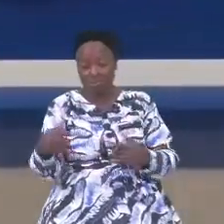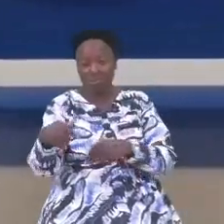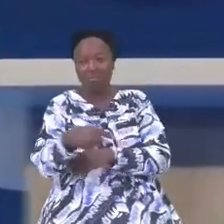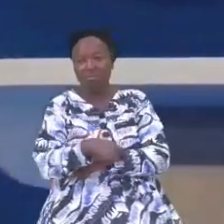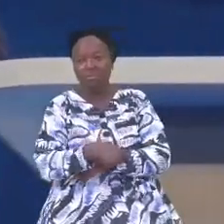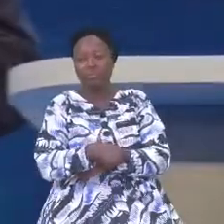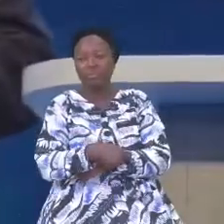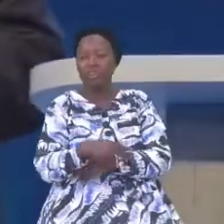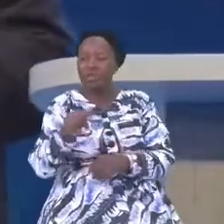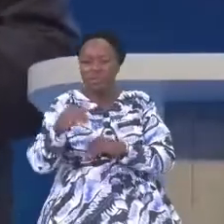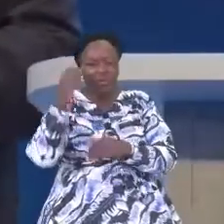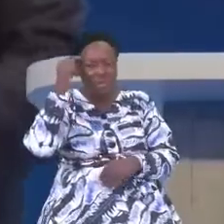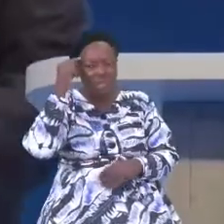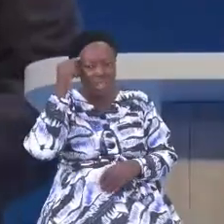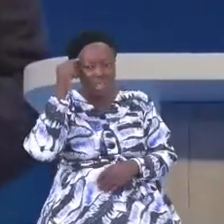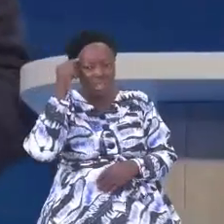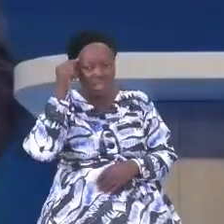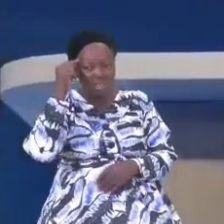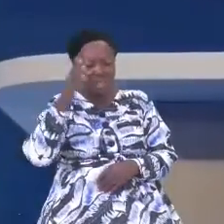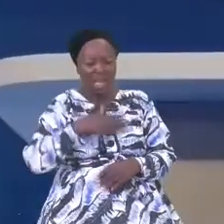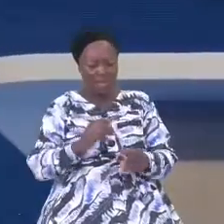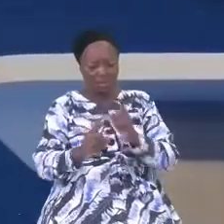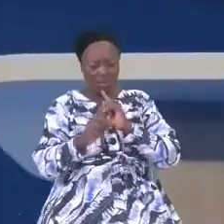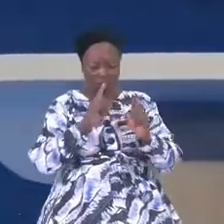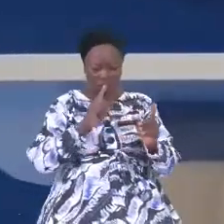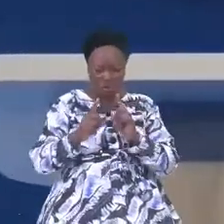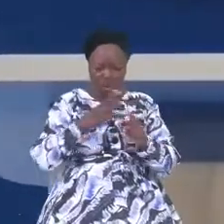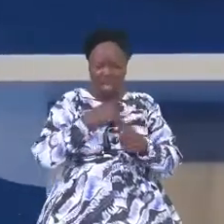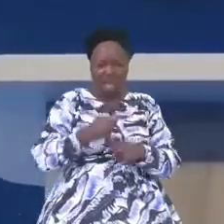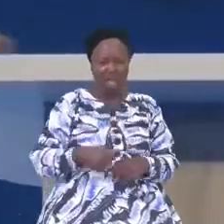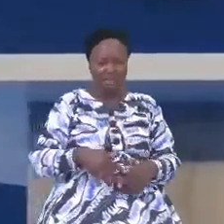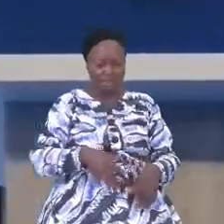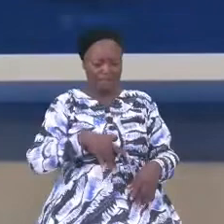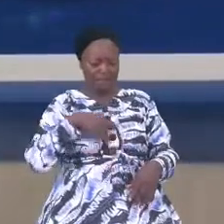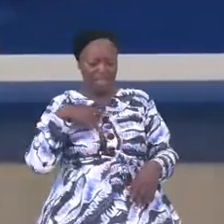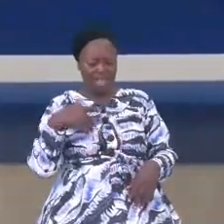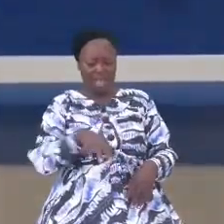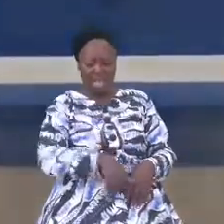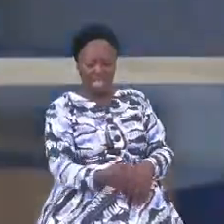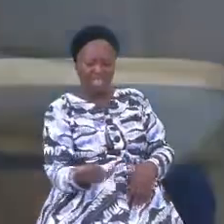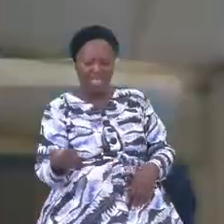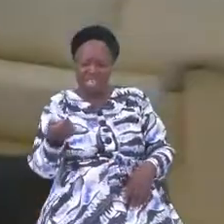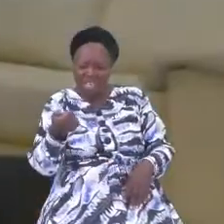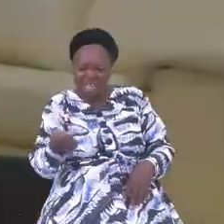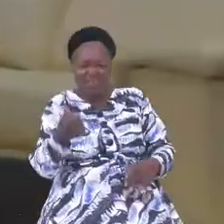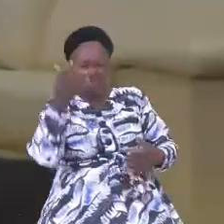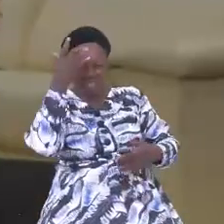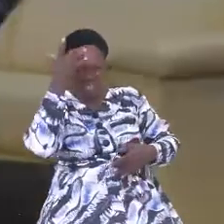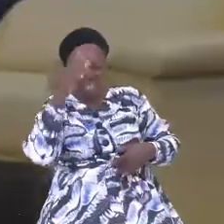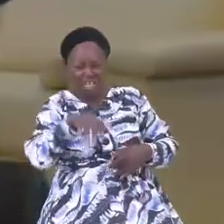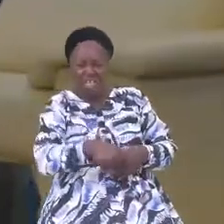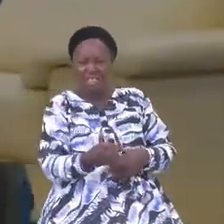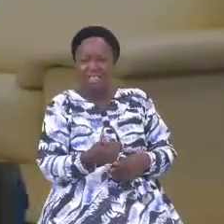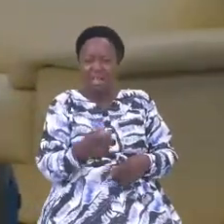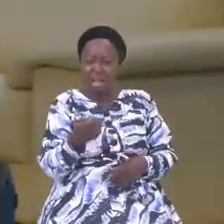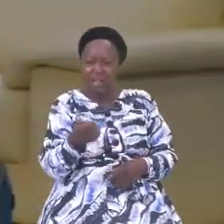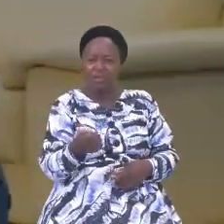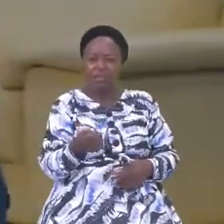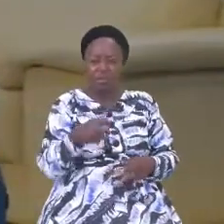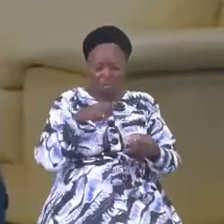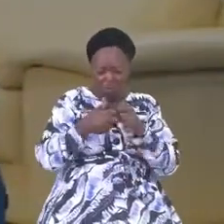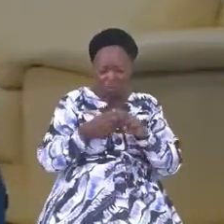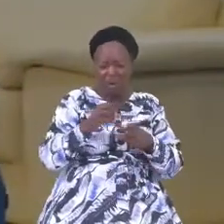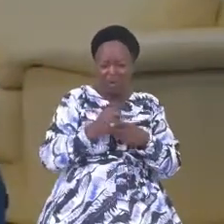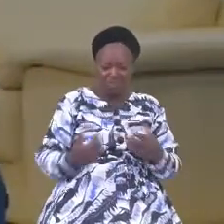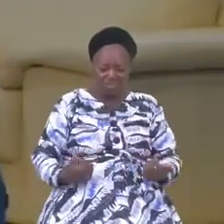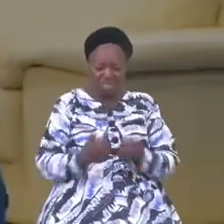you think and talk and feel any little sickness, any little problem, any little challenge,